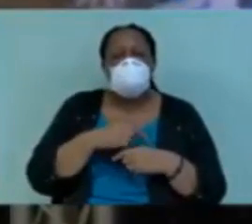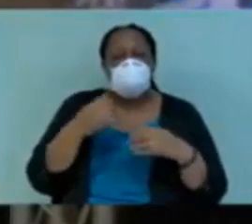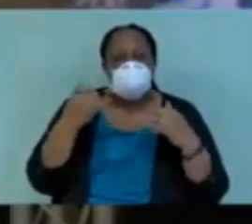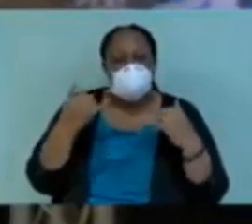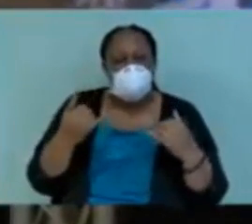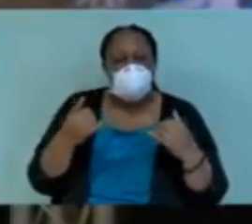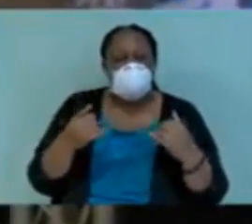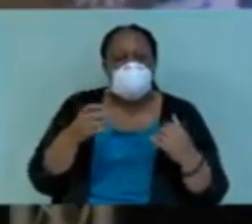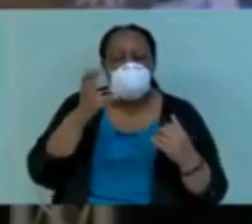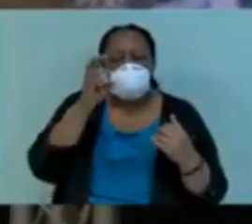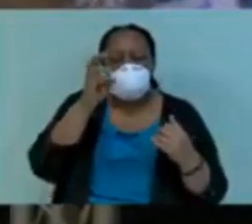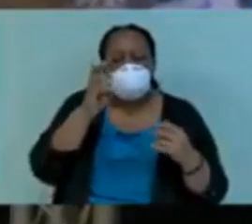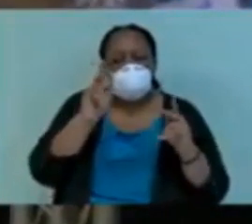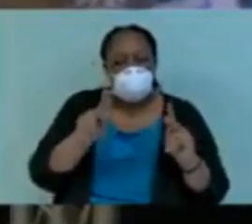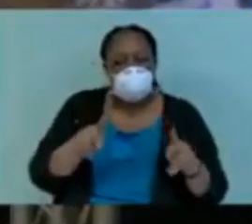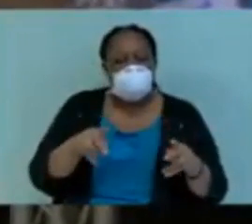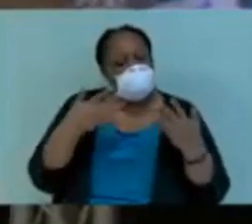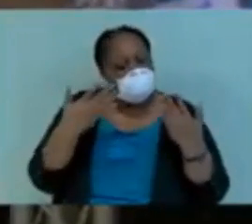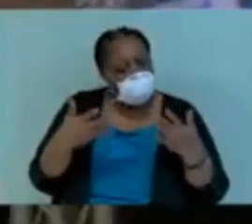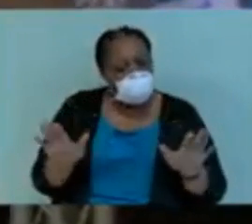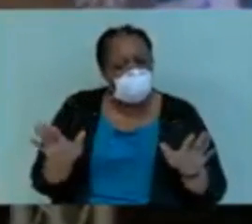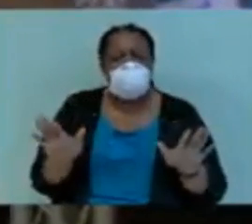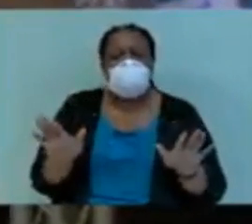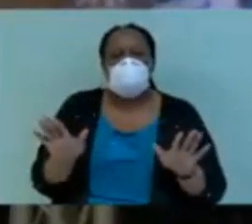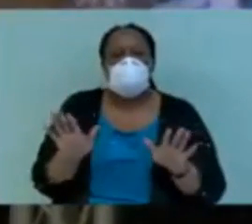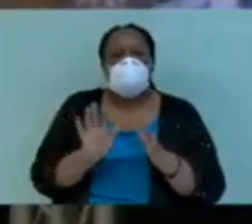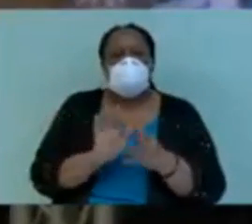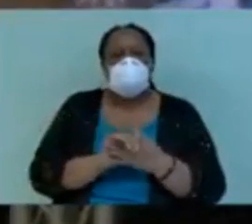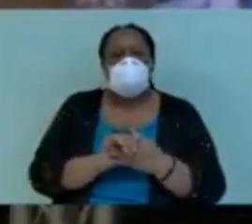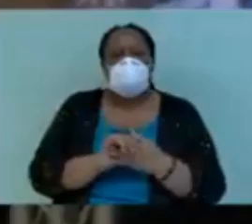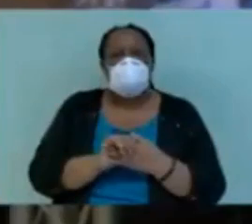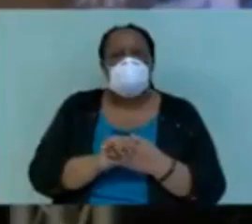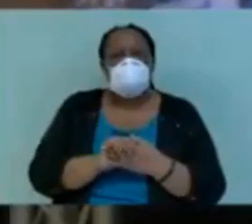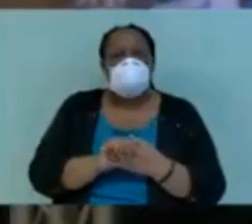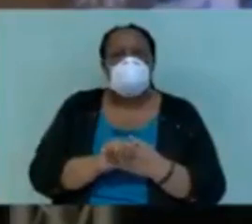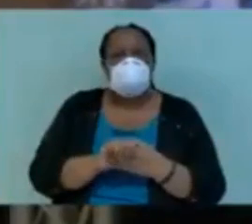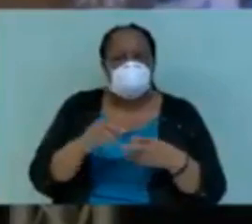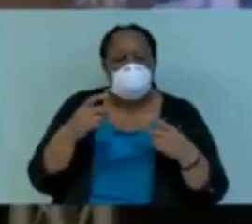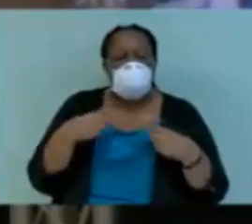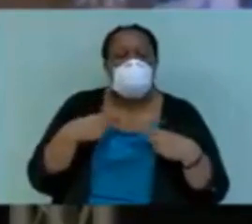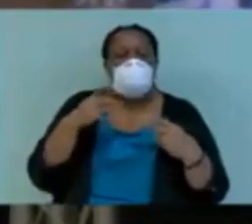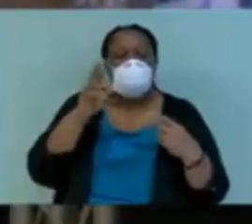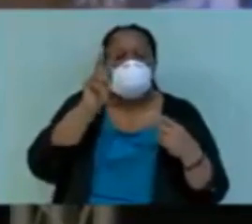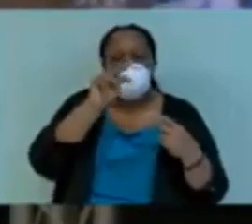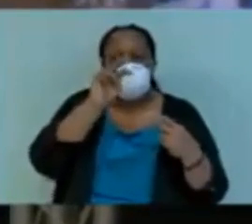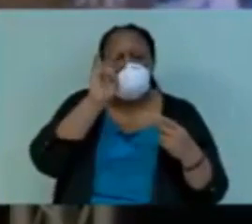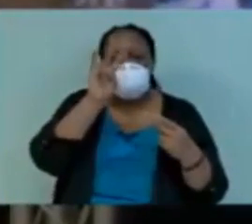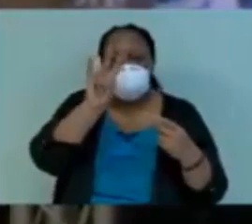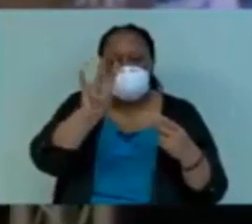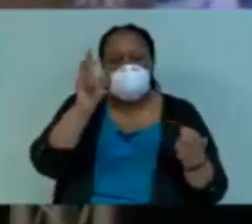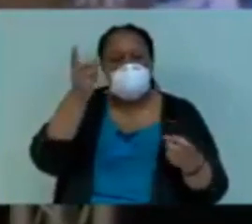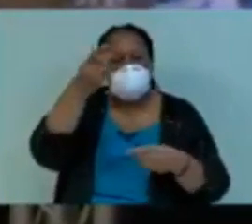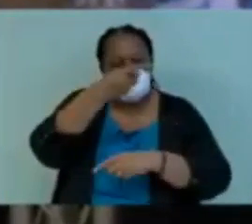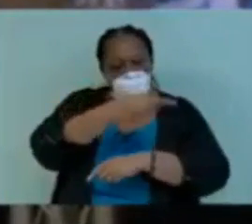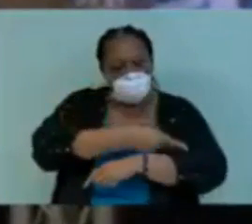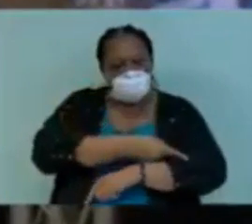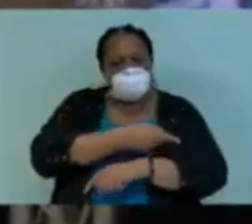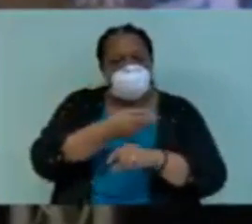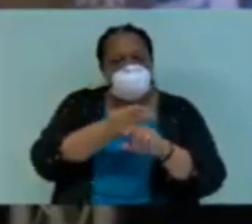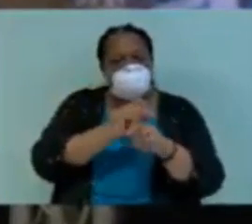were symptom-free. The most common symptoms, as I said before, are